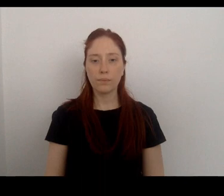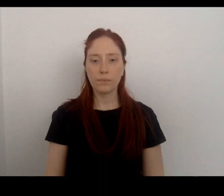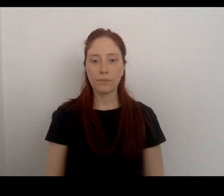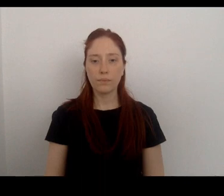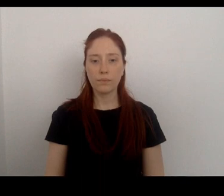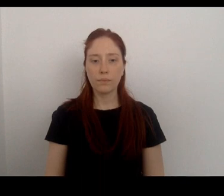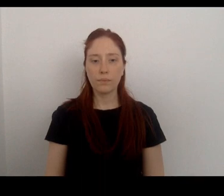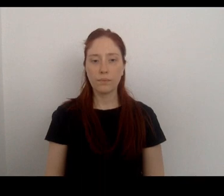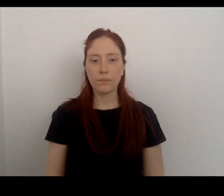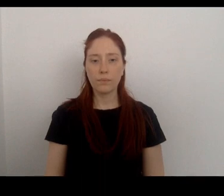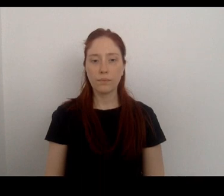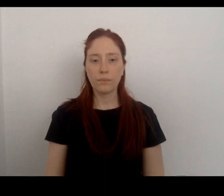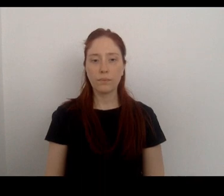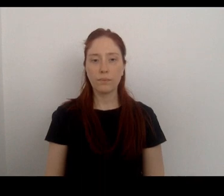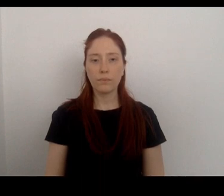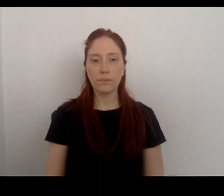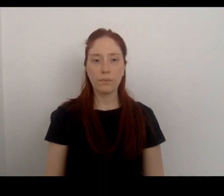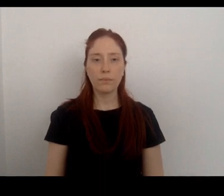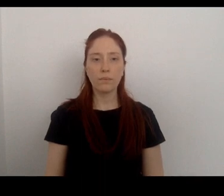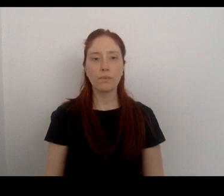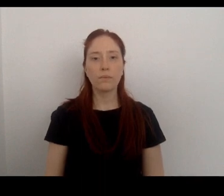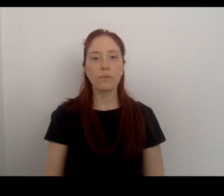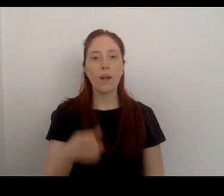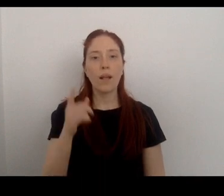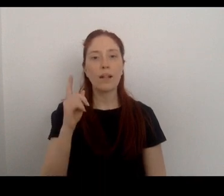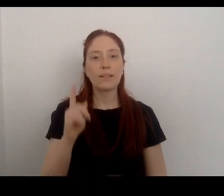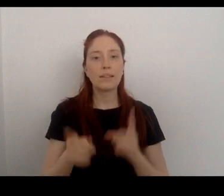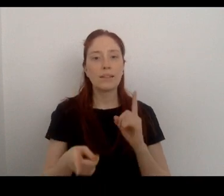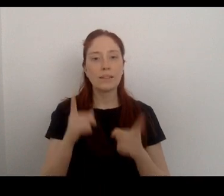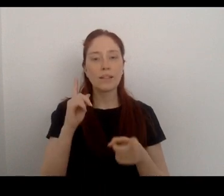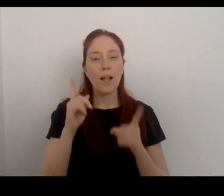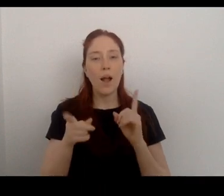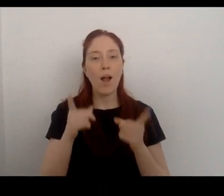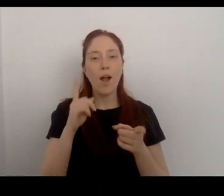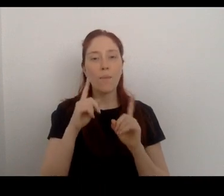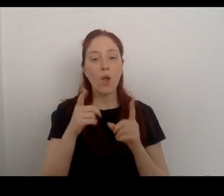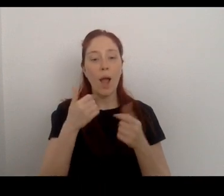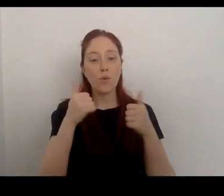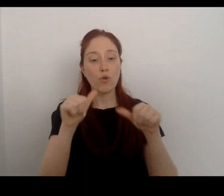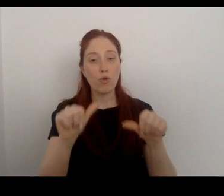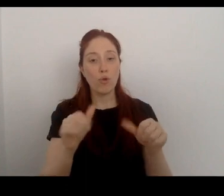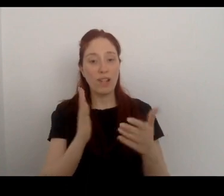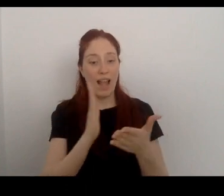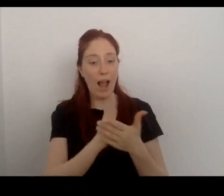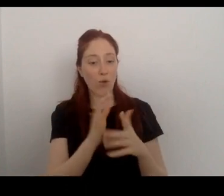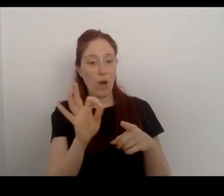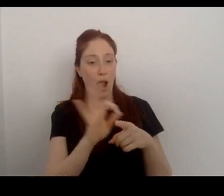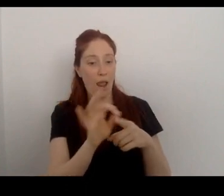leave the paper tone as a way of defining the highlights